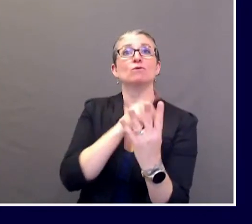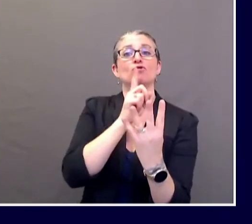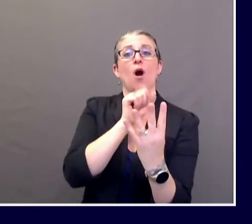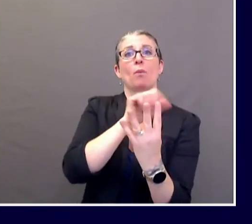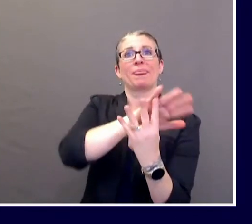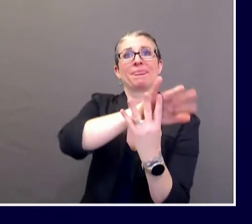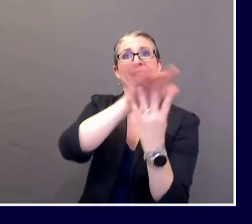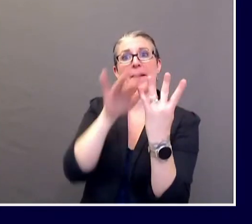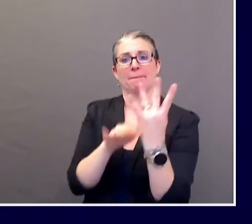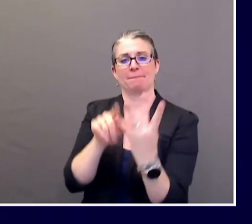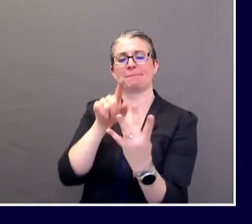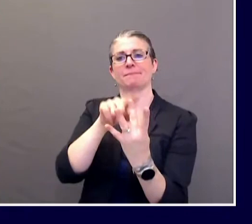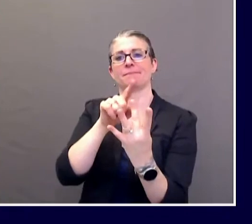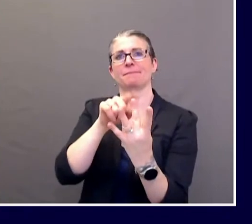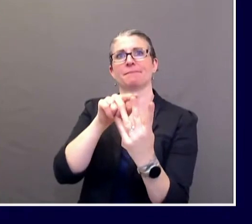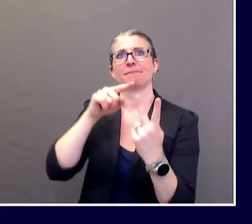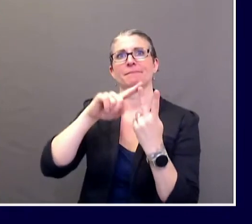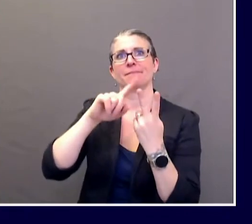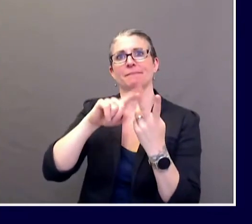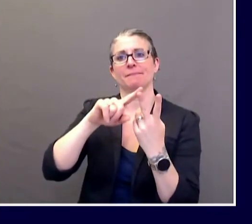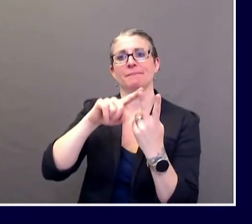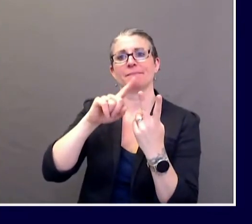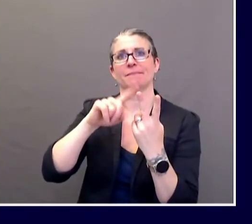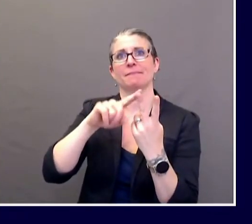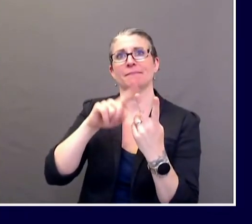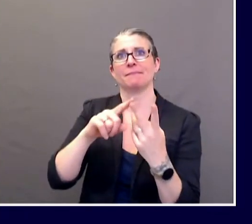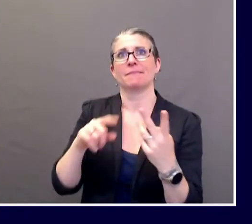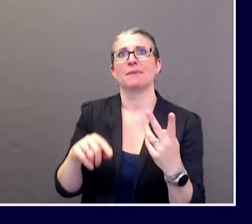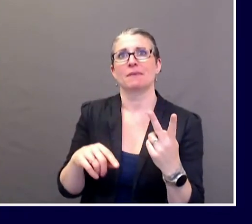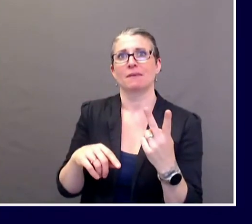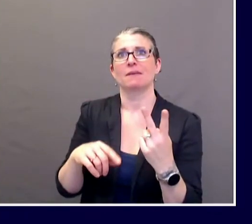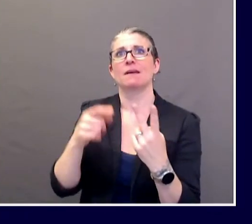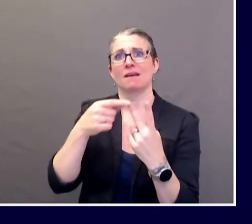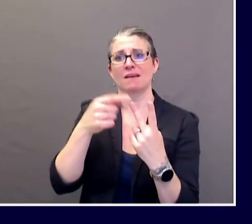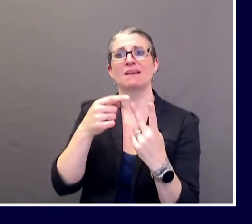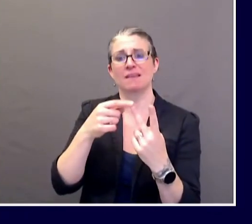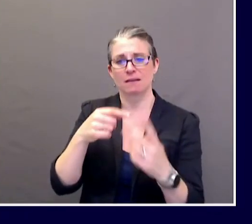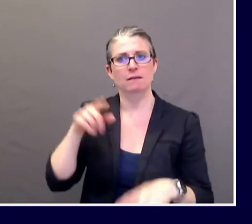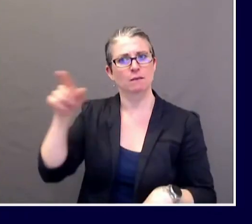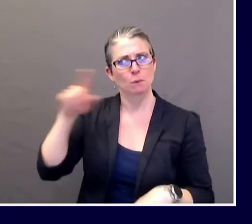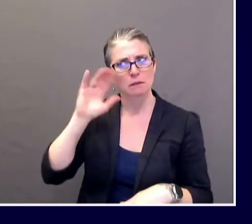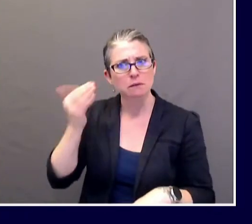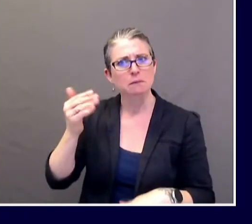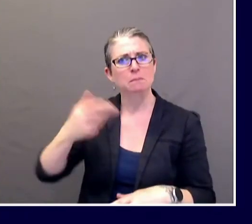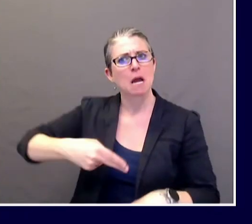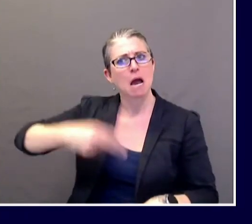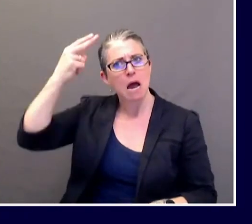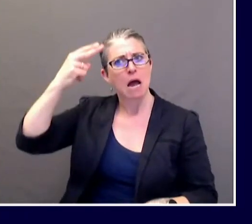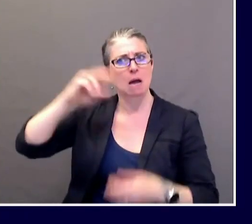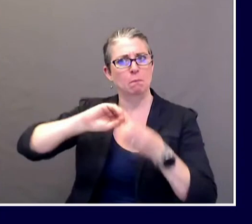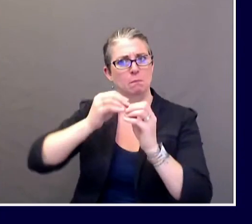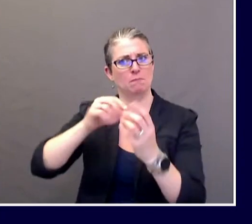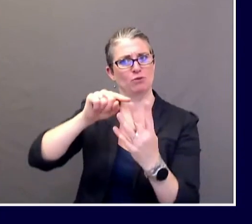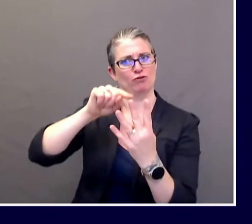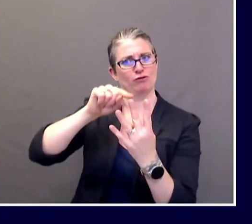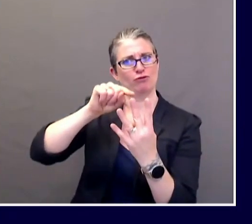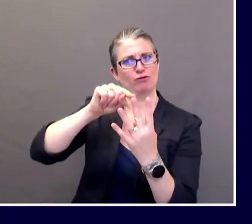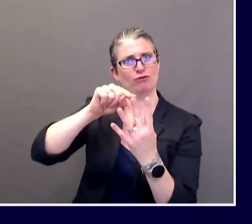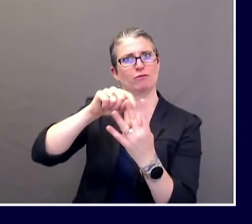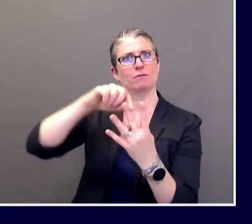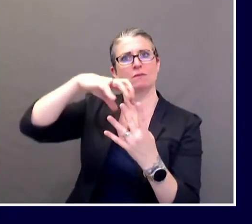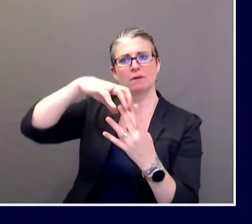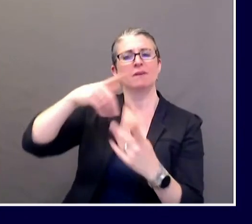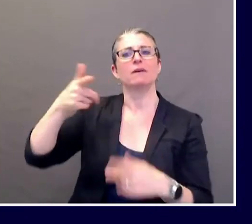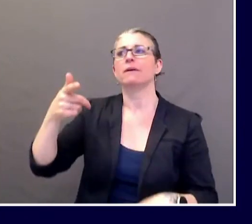in their town at the times that that hospital has a clinic open. They may not want that experience either. They may want